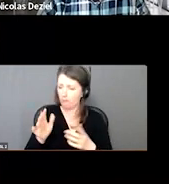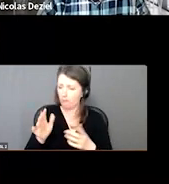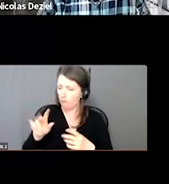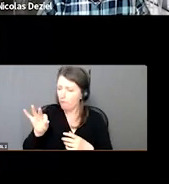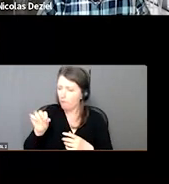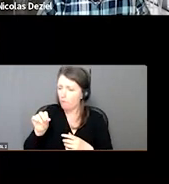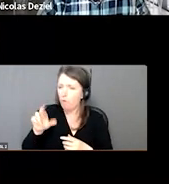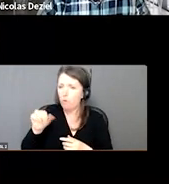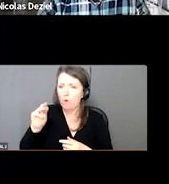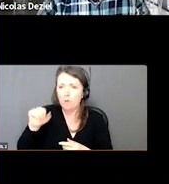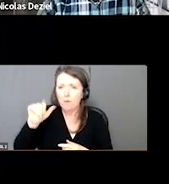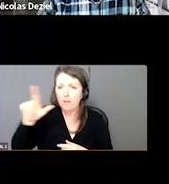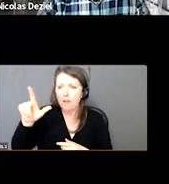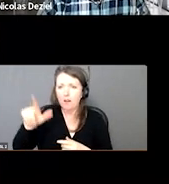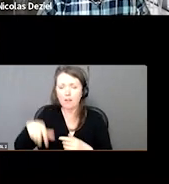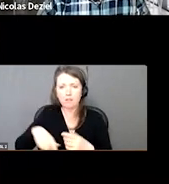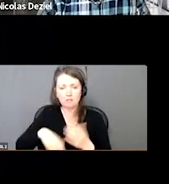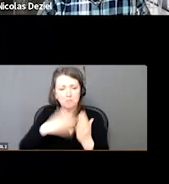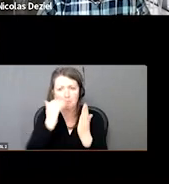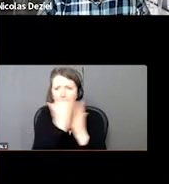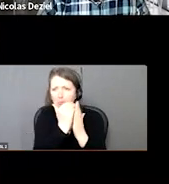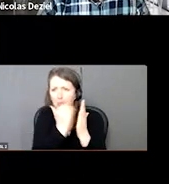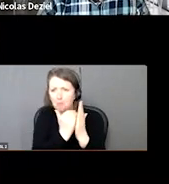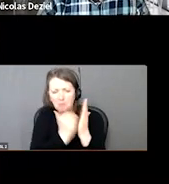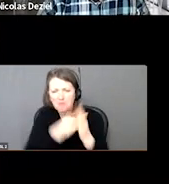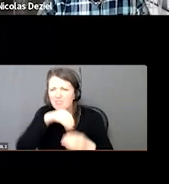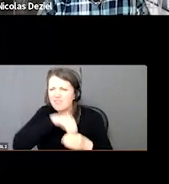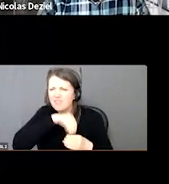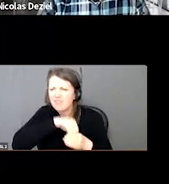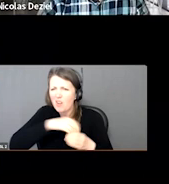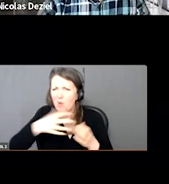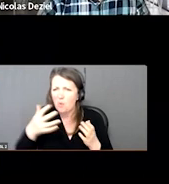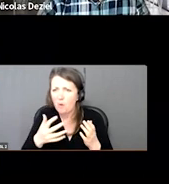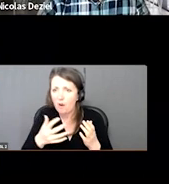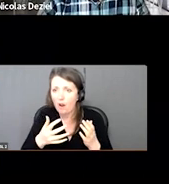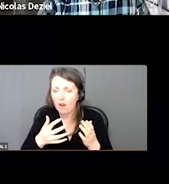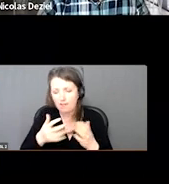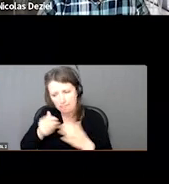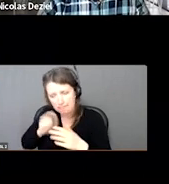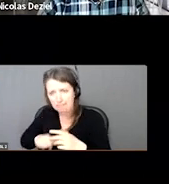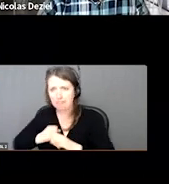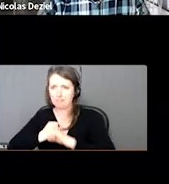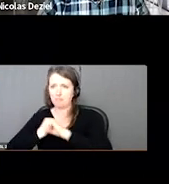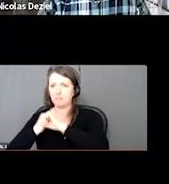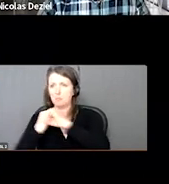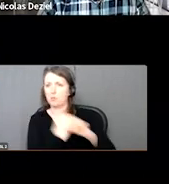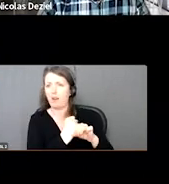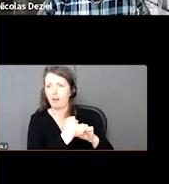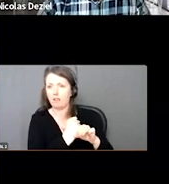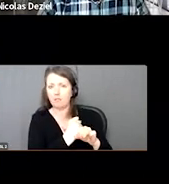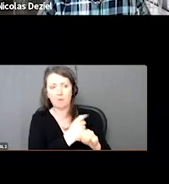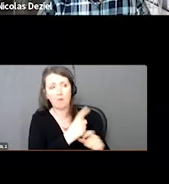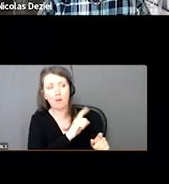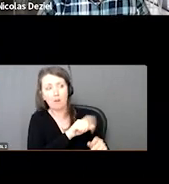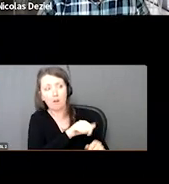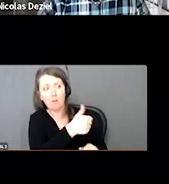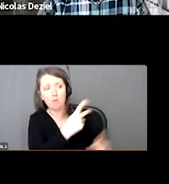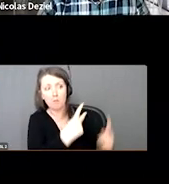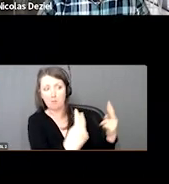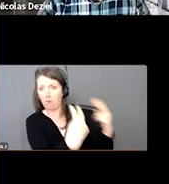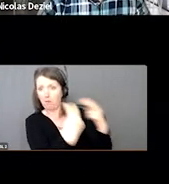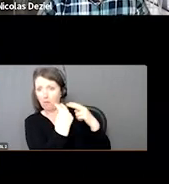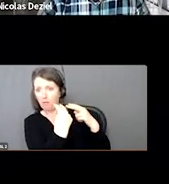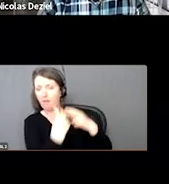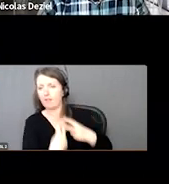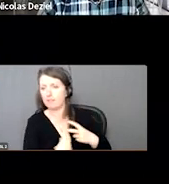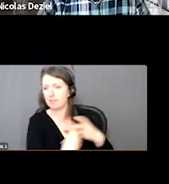recipes, etc. This is a way you got to make sure to protect such intellectual property through trade